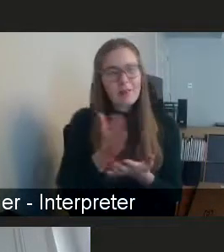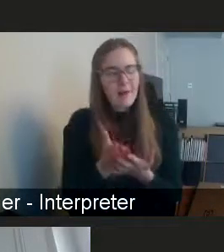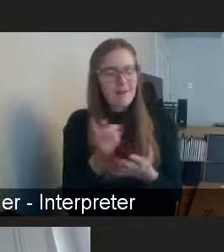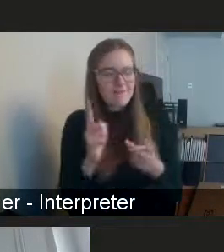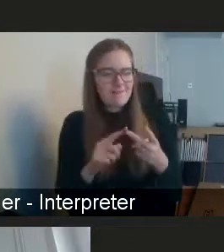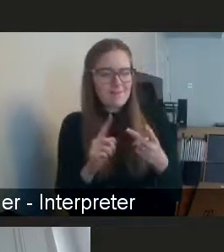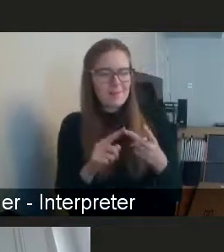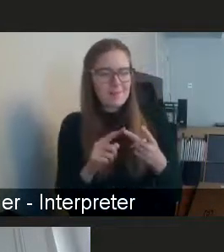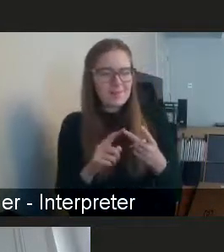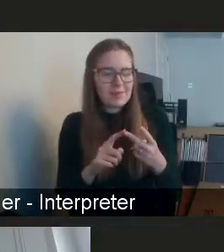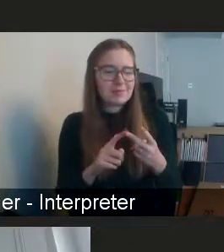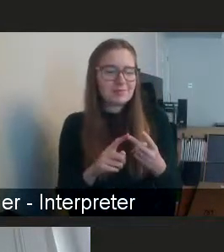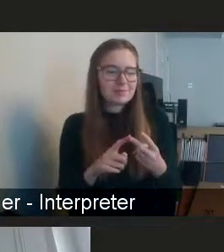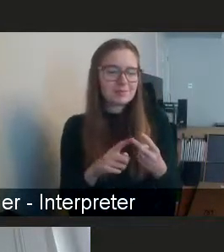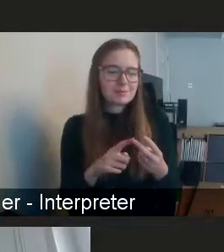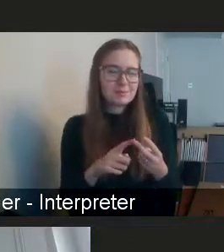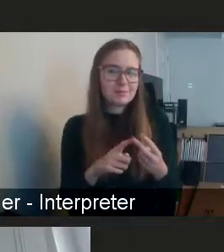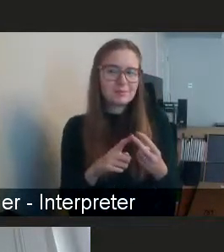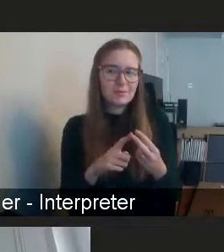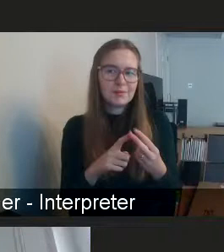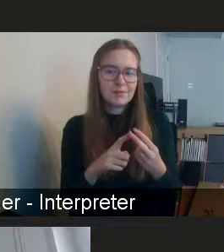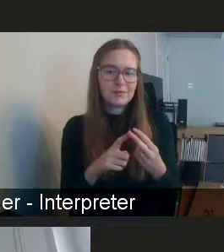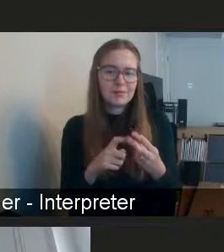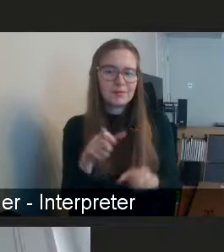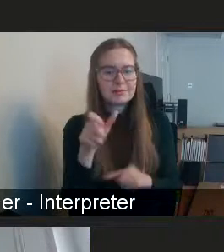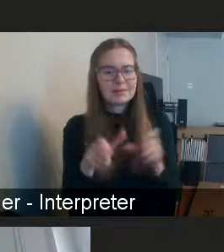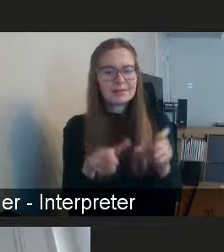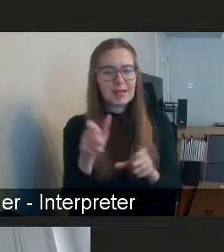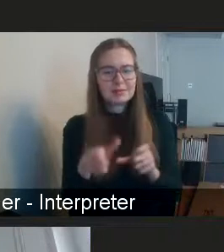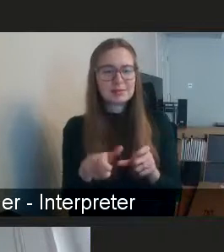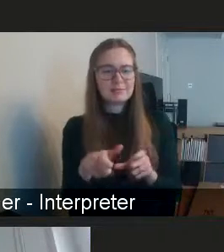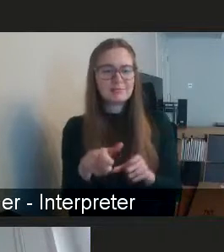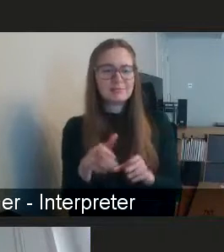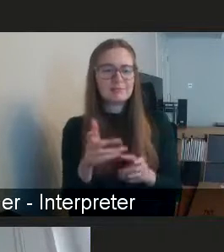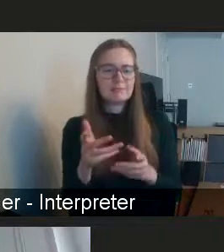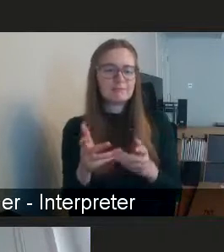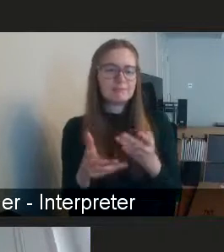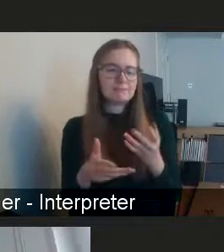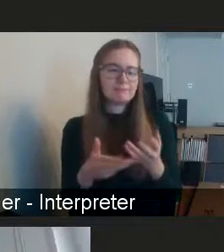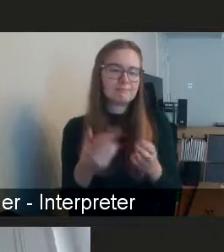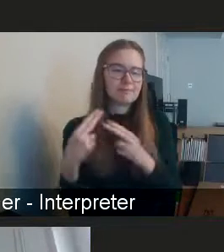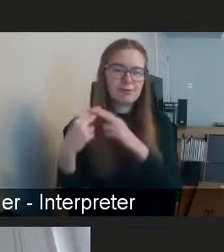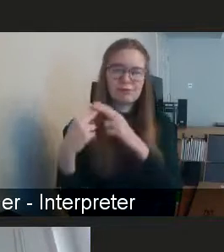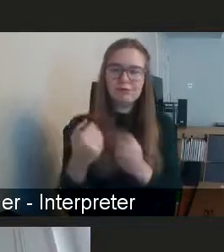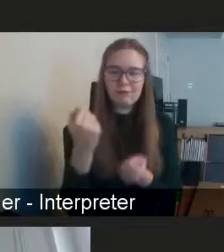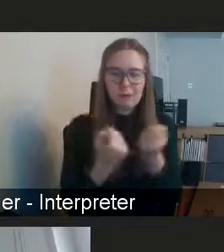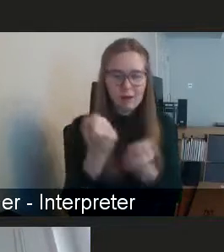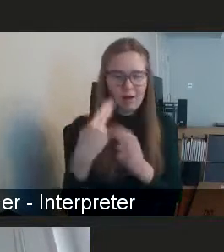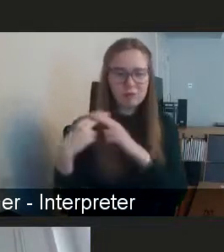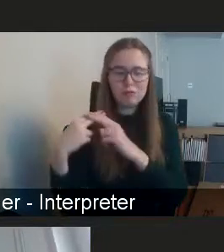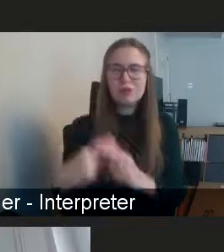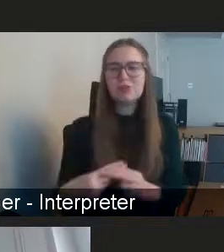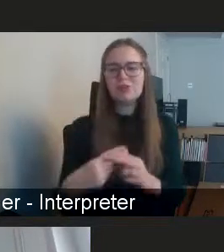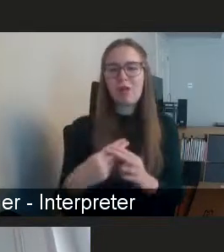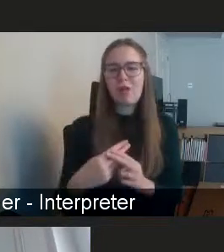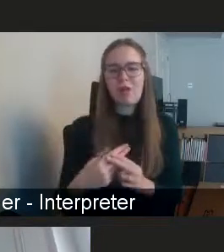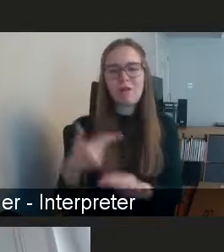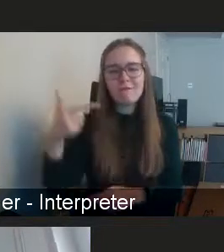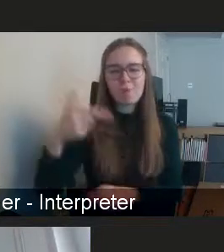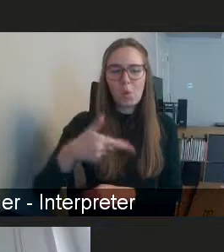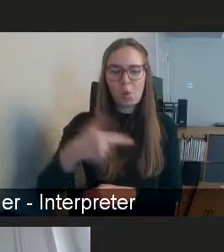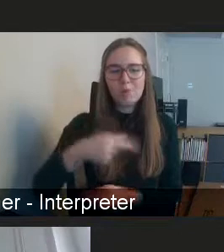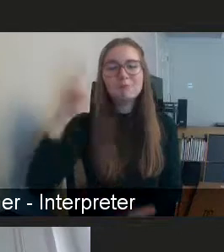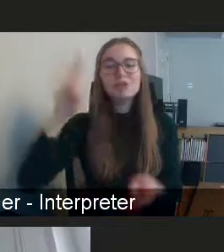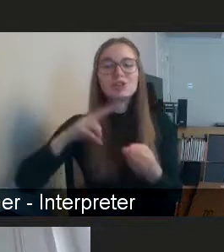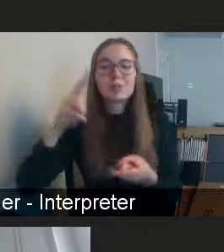that certain vehicles which are running on traditional fuel tend to be much cheaper available options.